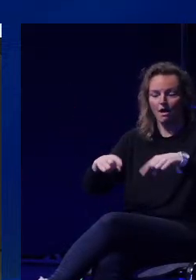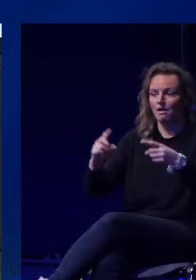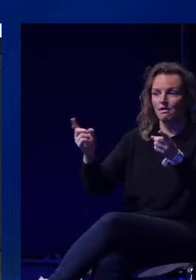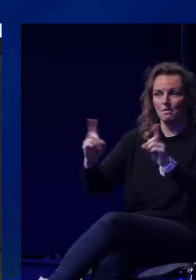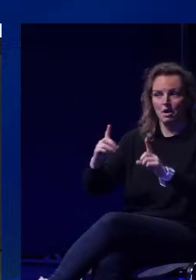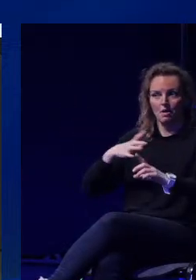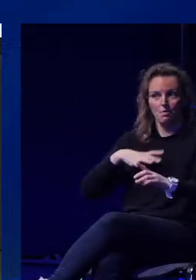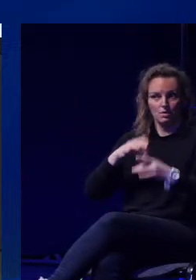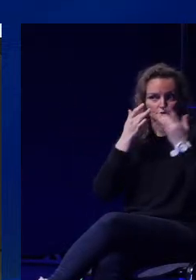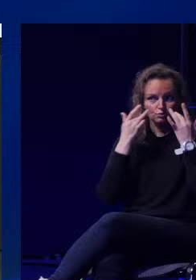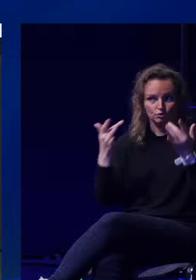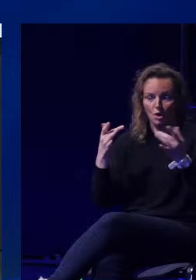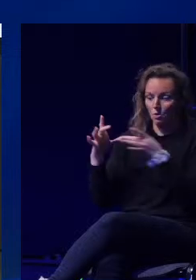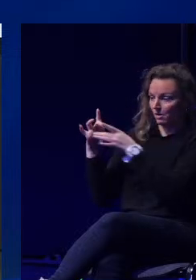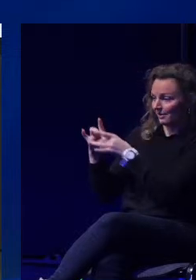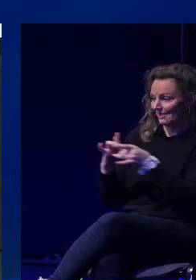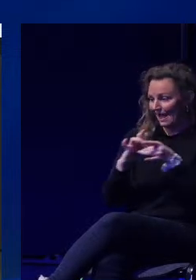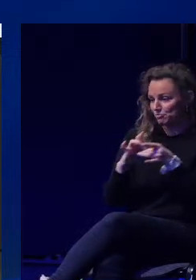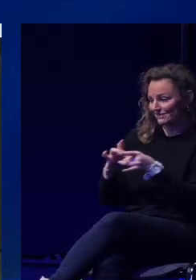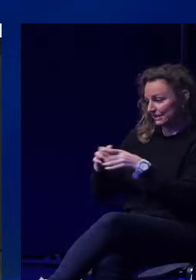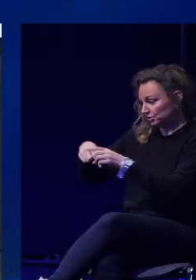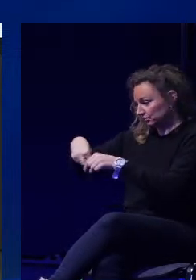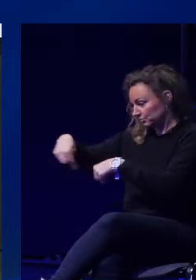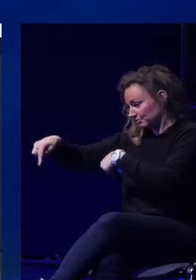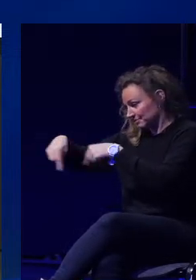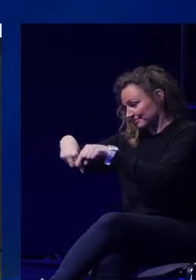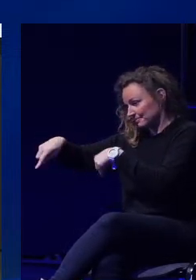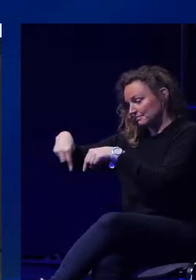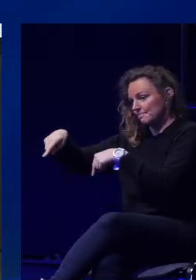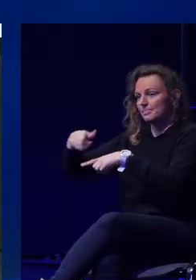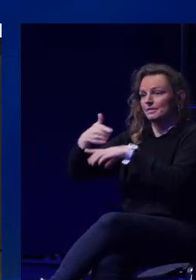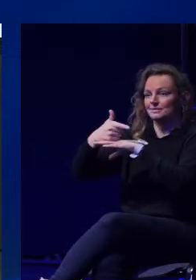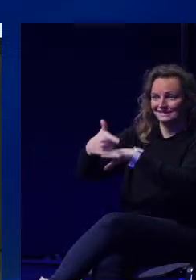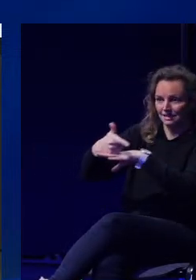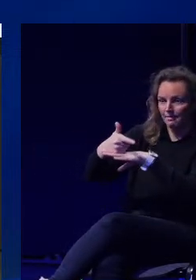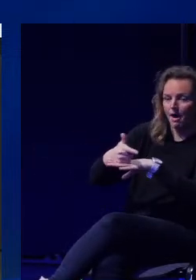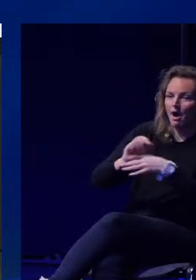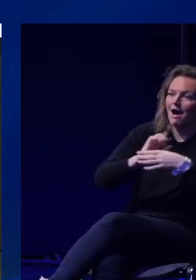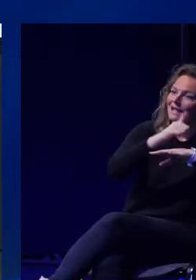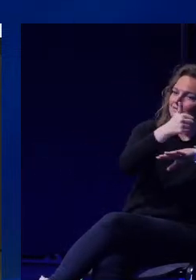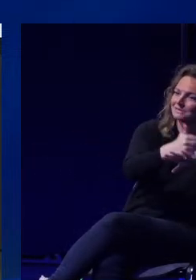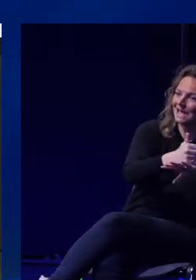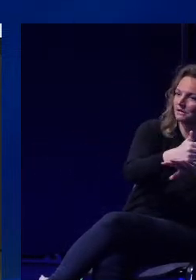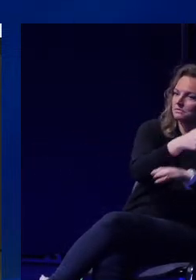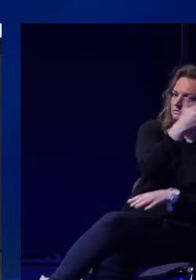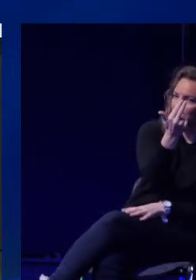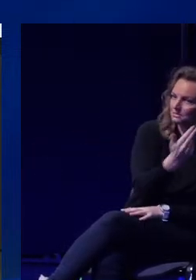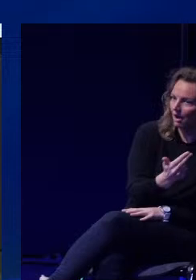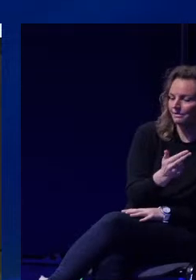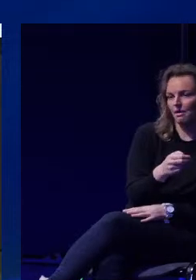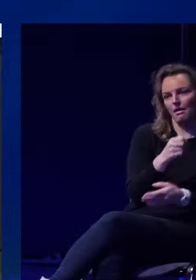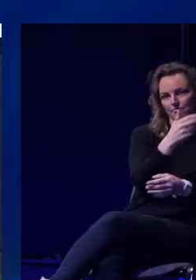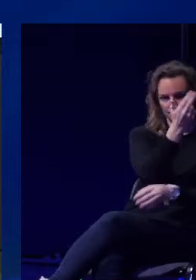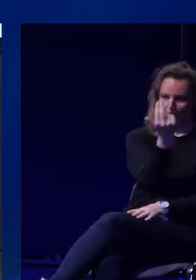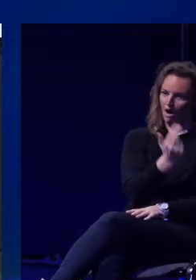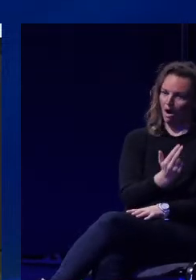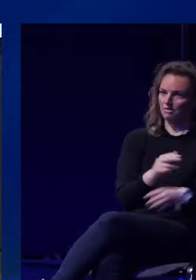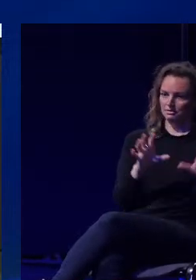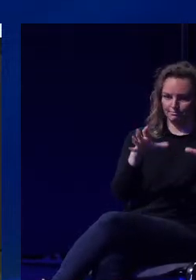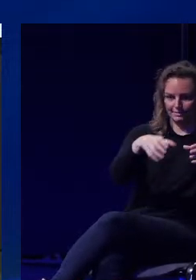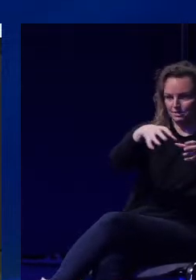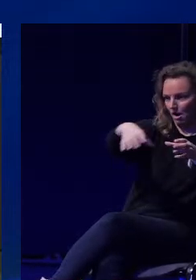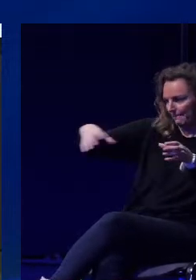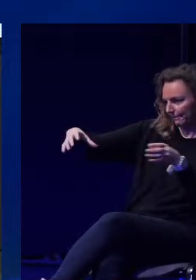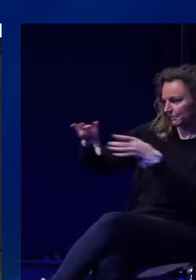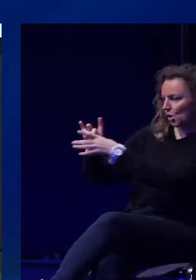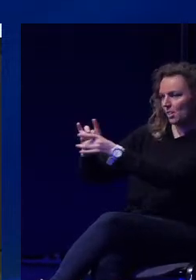the collaboration between directors, cinematographers, set designers, art department, production design. So here we